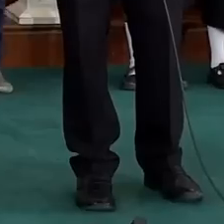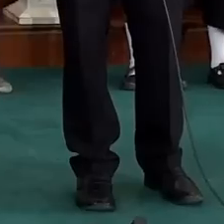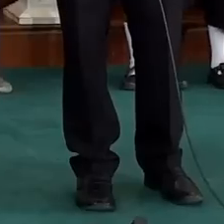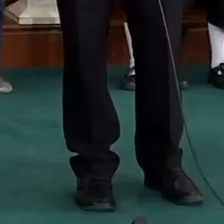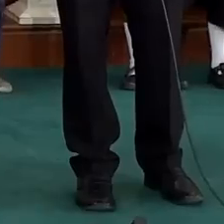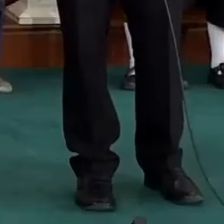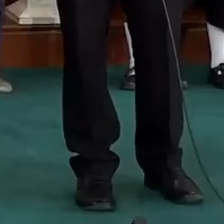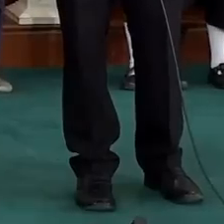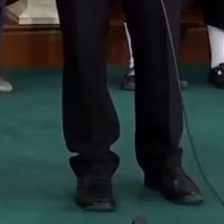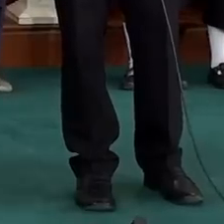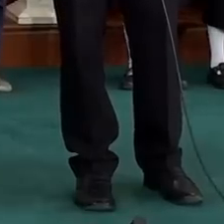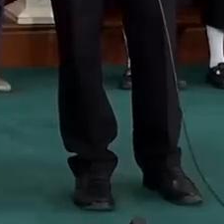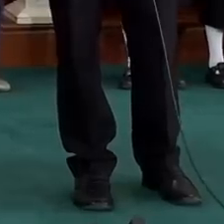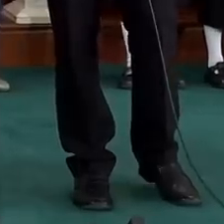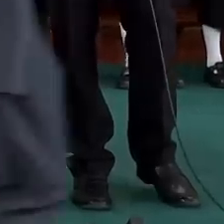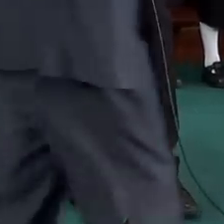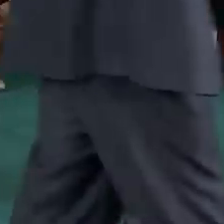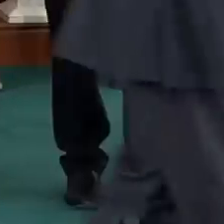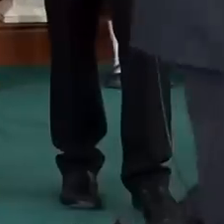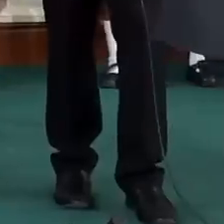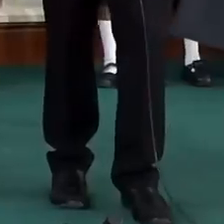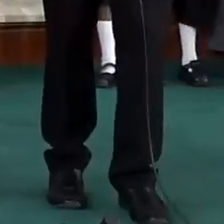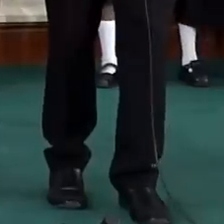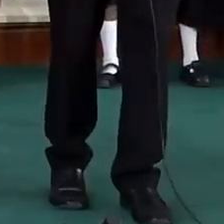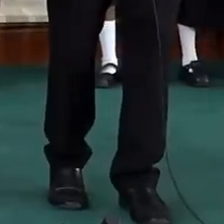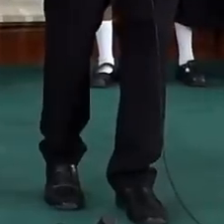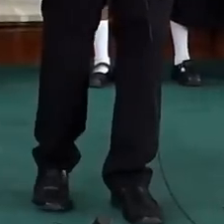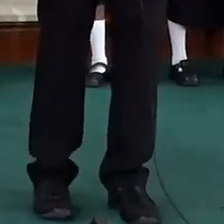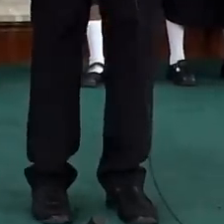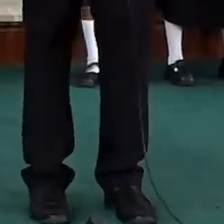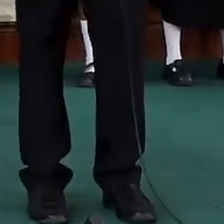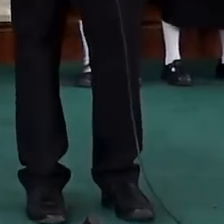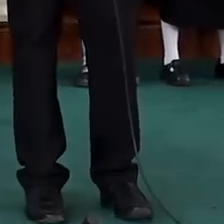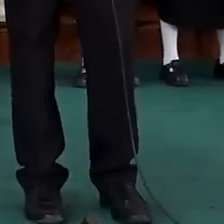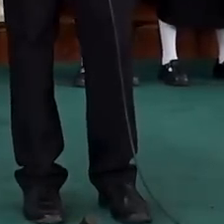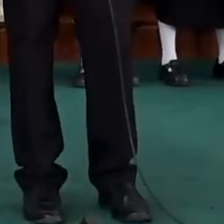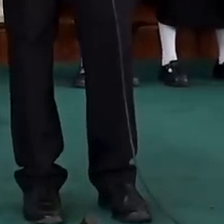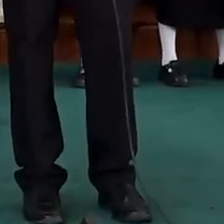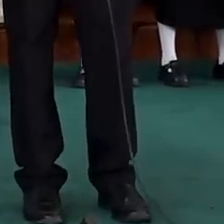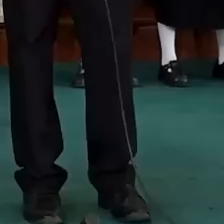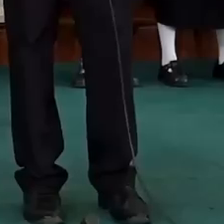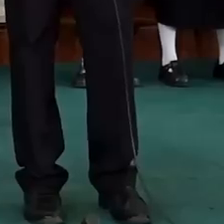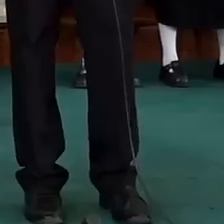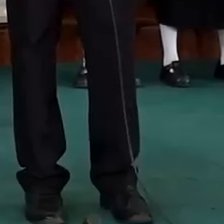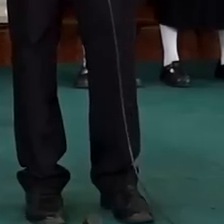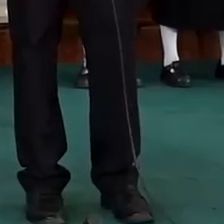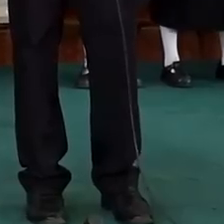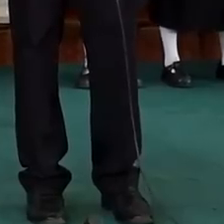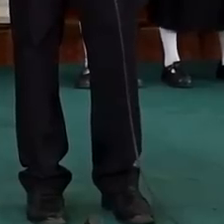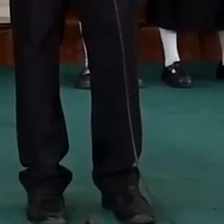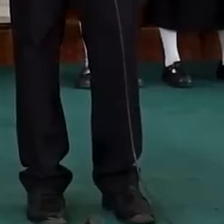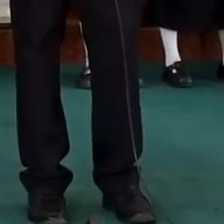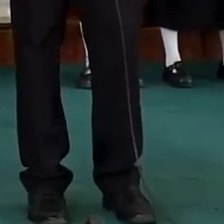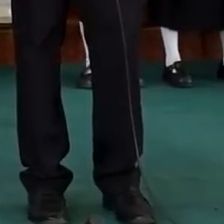Come, husband, come, wife. Come. Come, boyfriend, come, girlfriend, come. This is the power of decision.